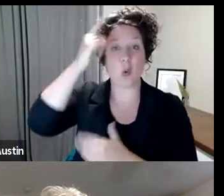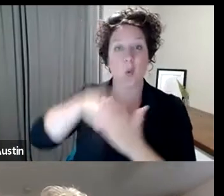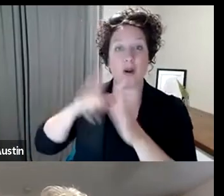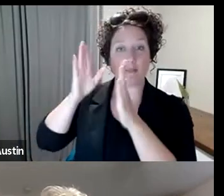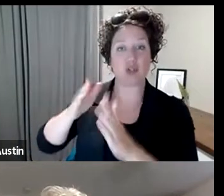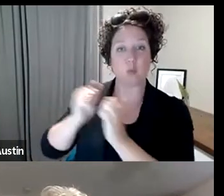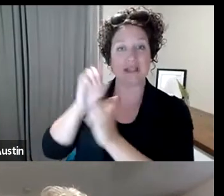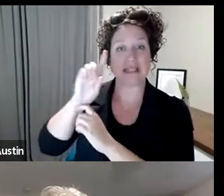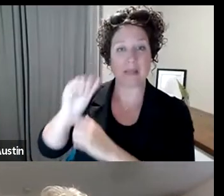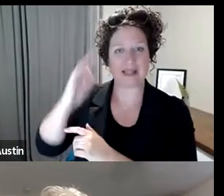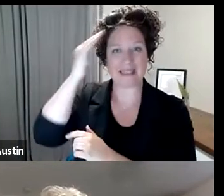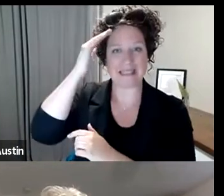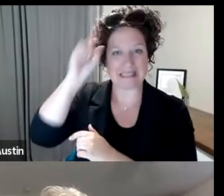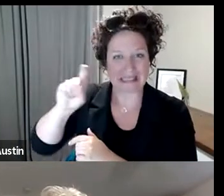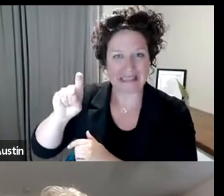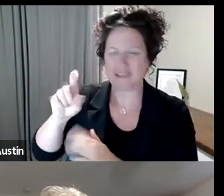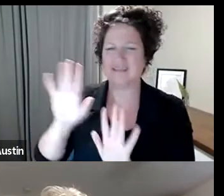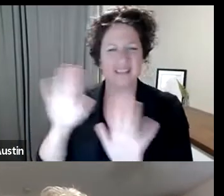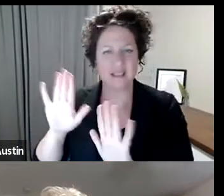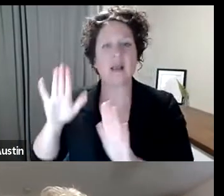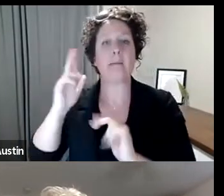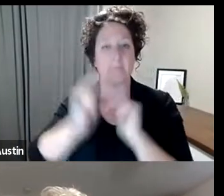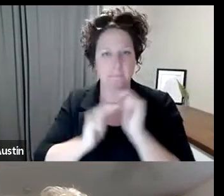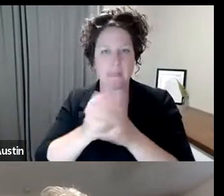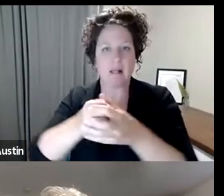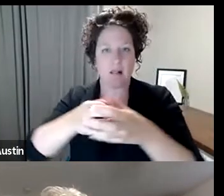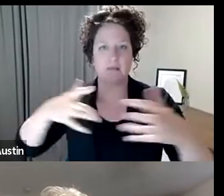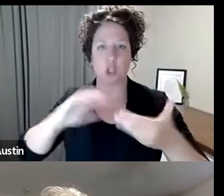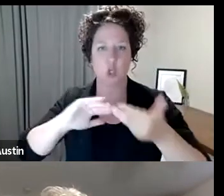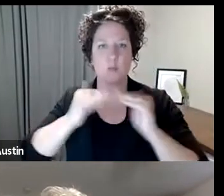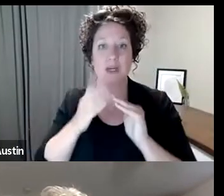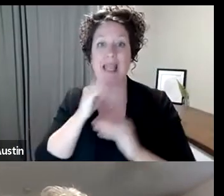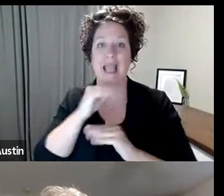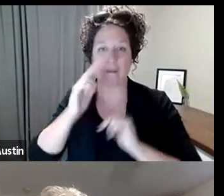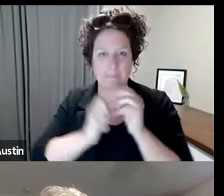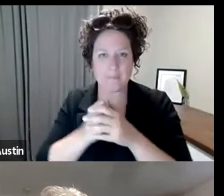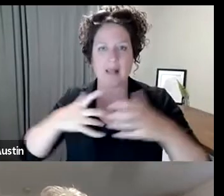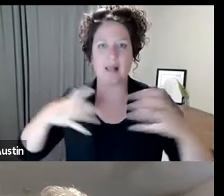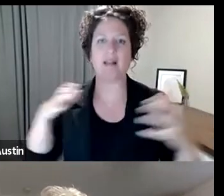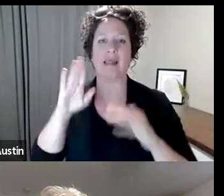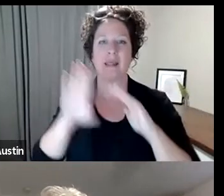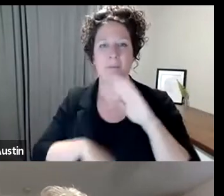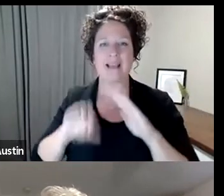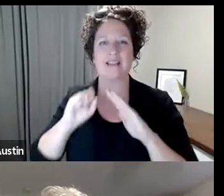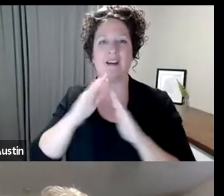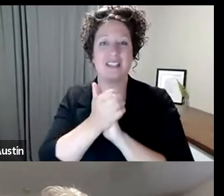needs. Build the community and build that base of talent and expertise around you.